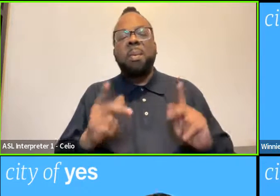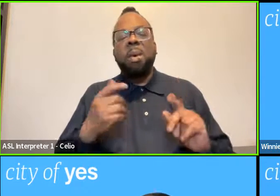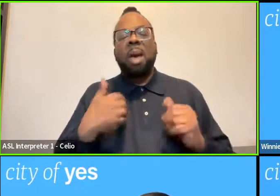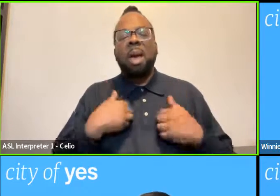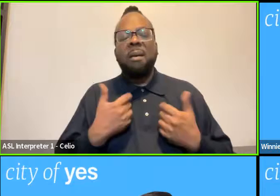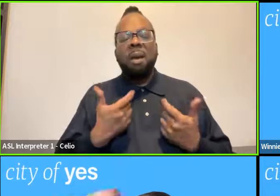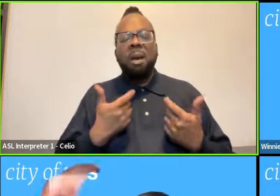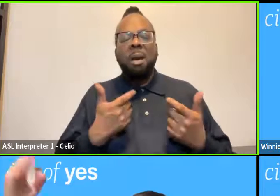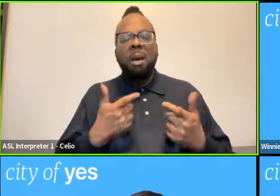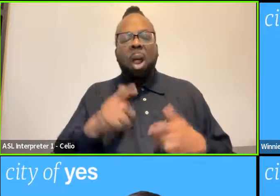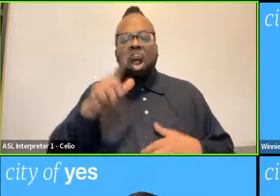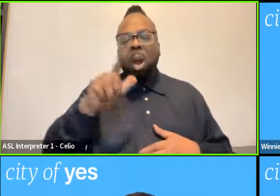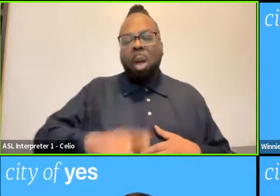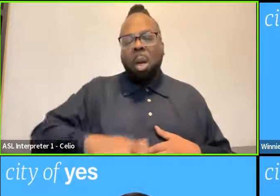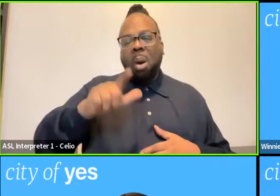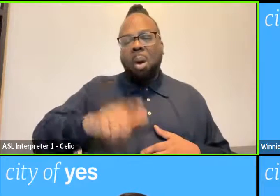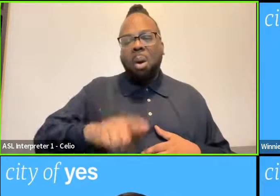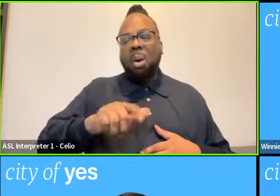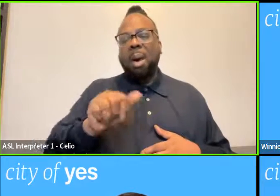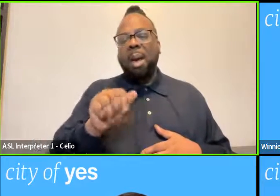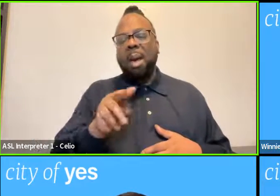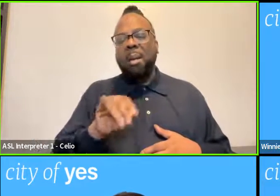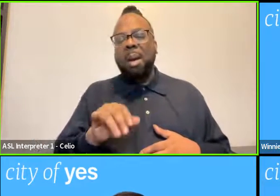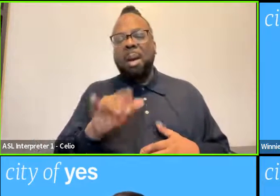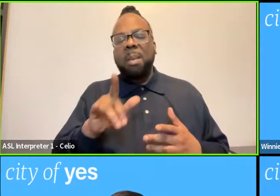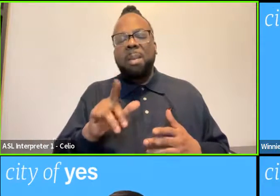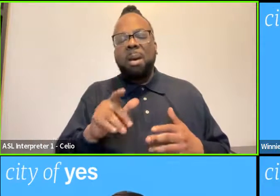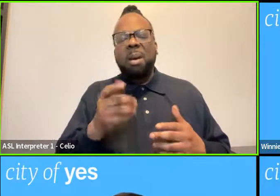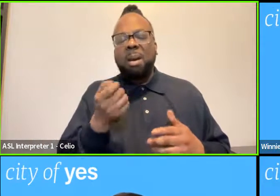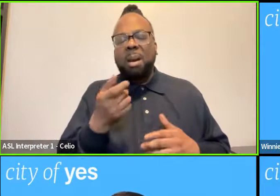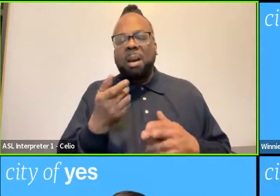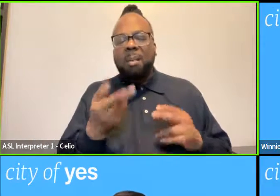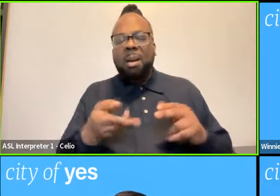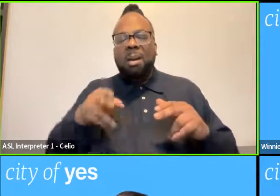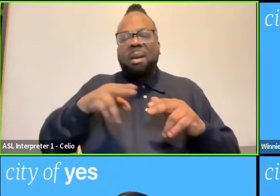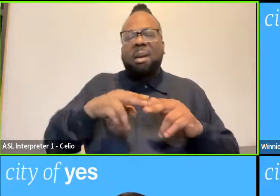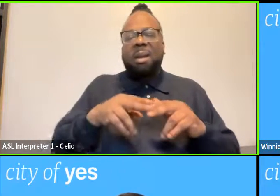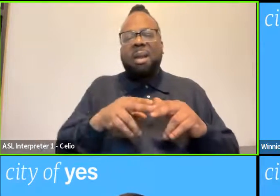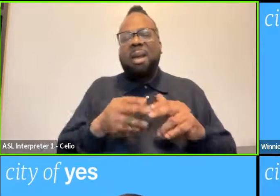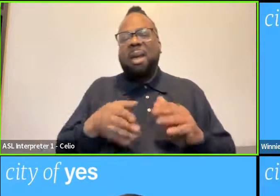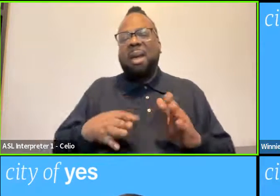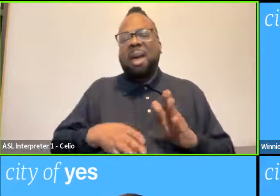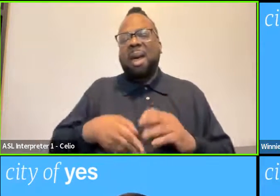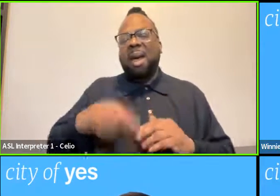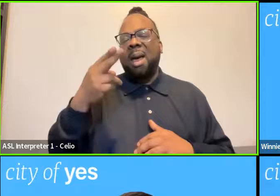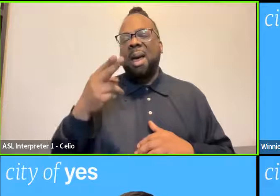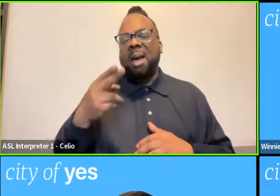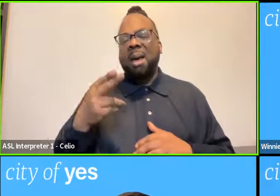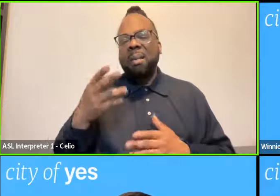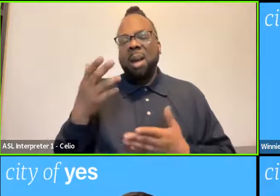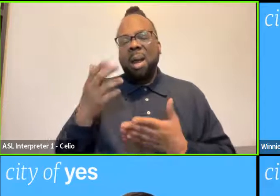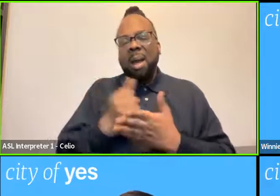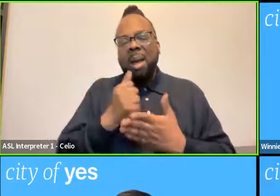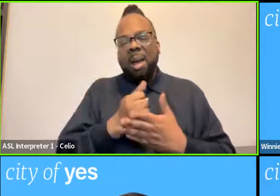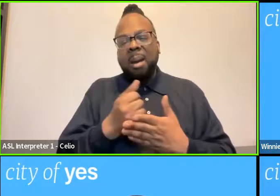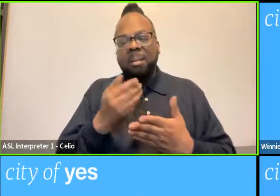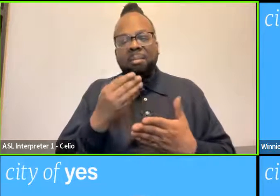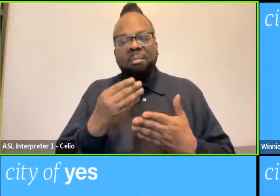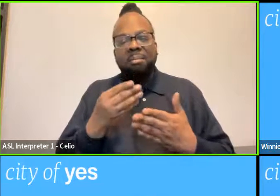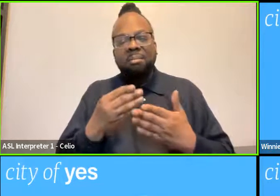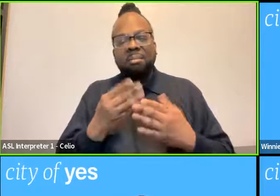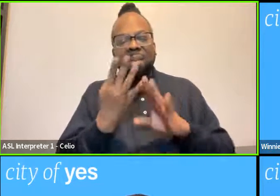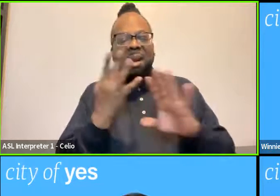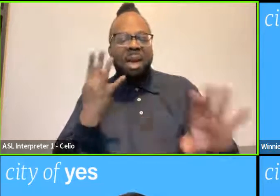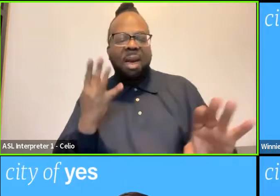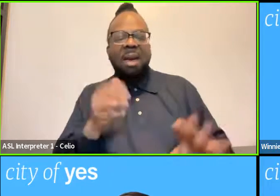AMIs, a little bit higher up the income chain in a way that serves, not just folks who